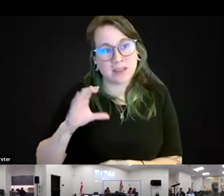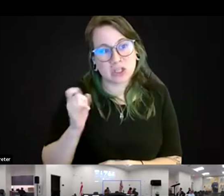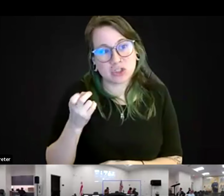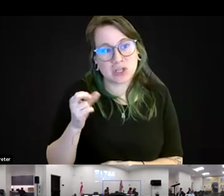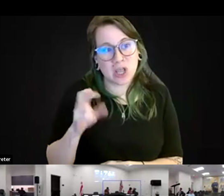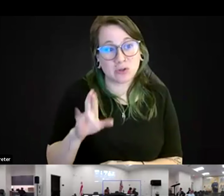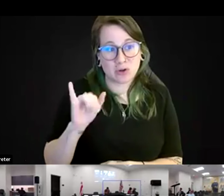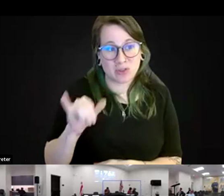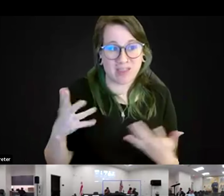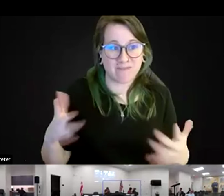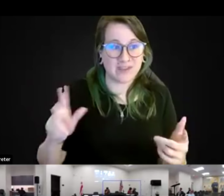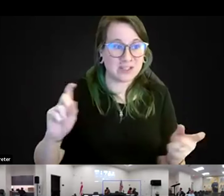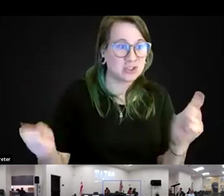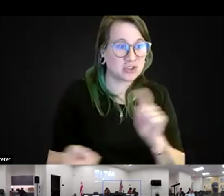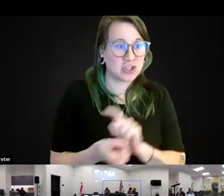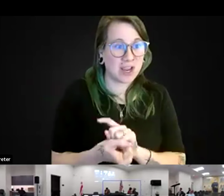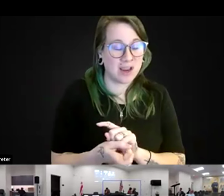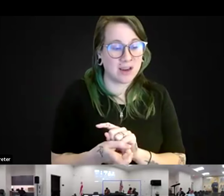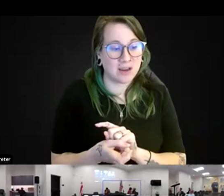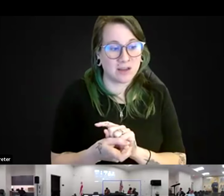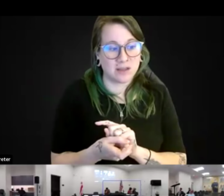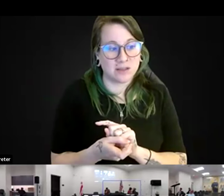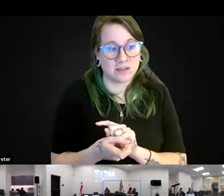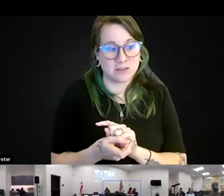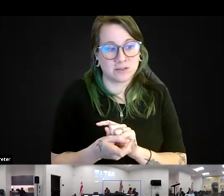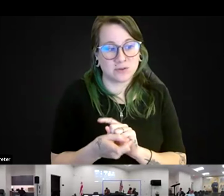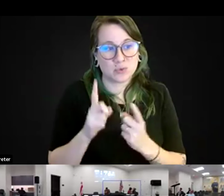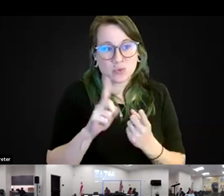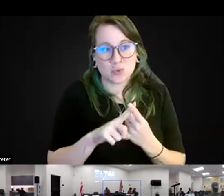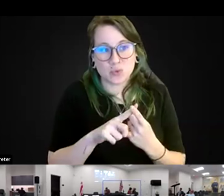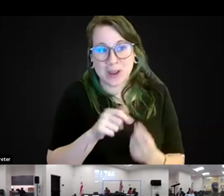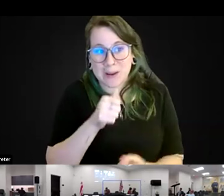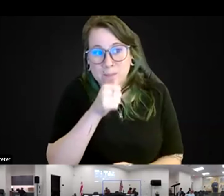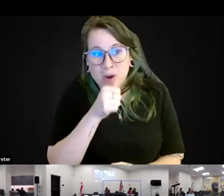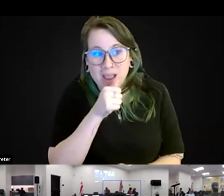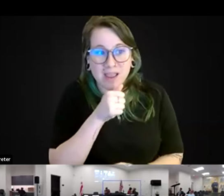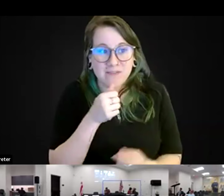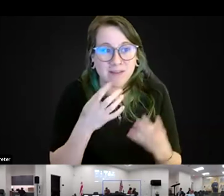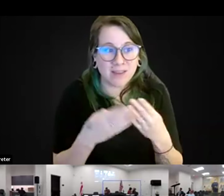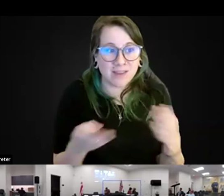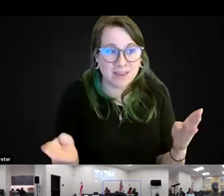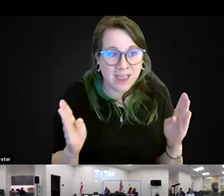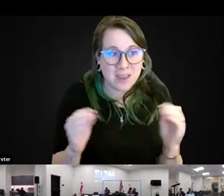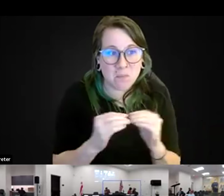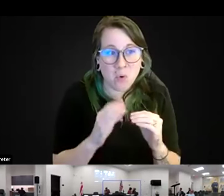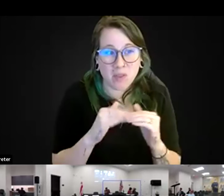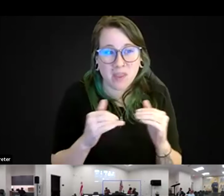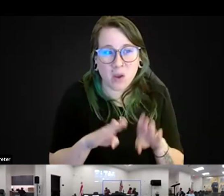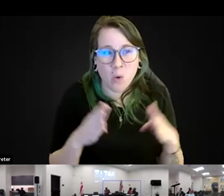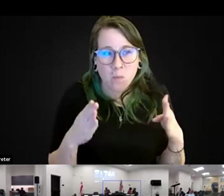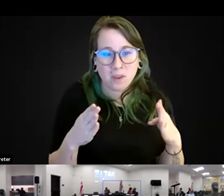was that changed to a private looking gate more so than an open? So during A our last